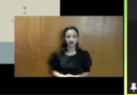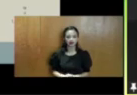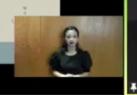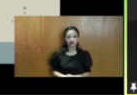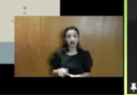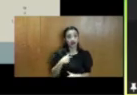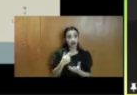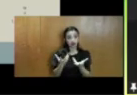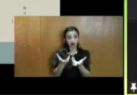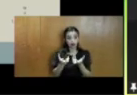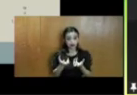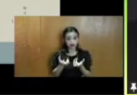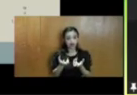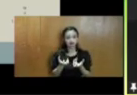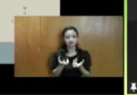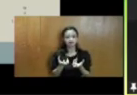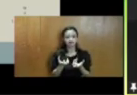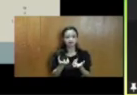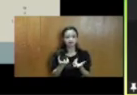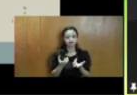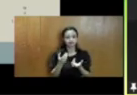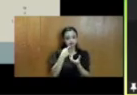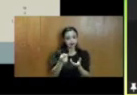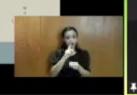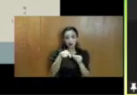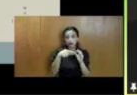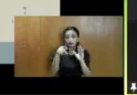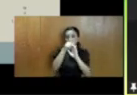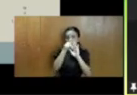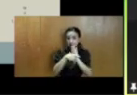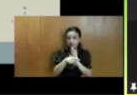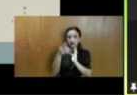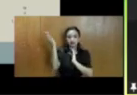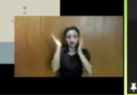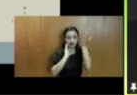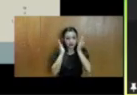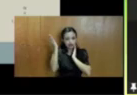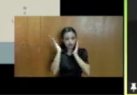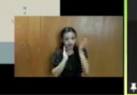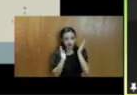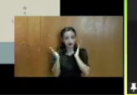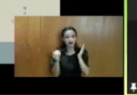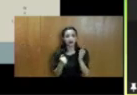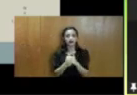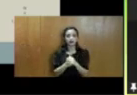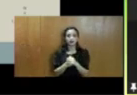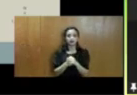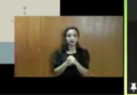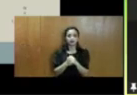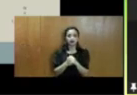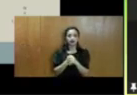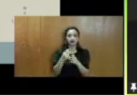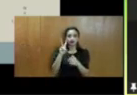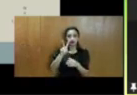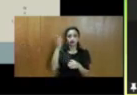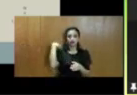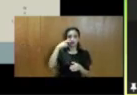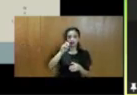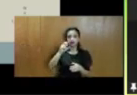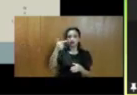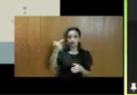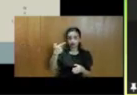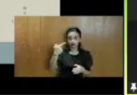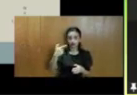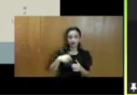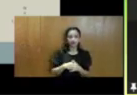I just wanted to briefly mention the policies. Malaysia has adopted a roadmap in 2021. Vietnam